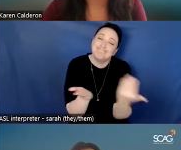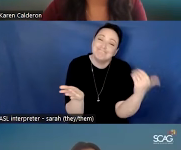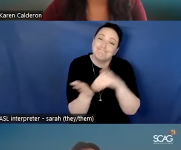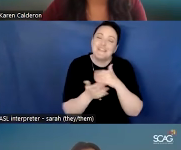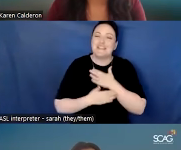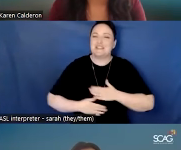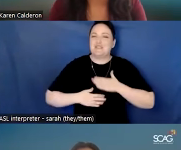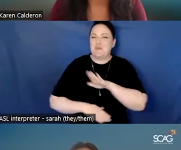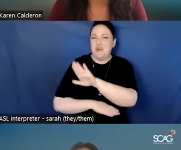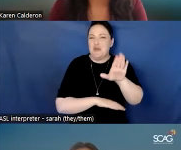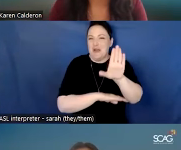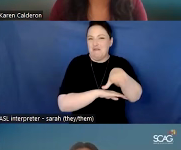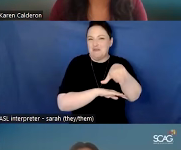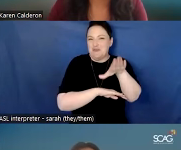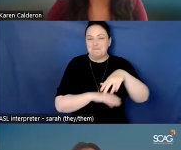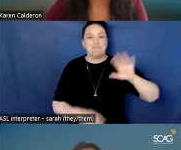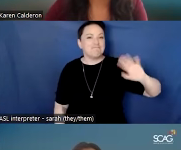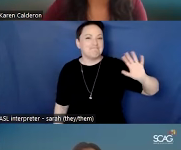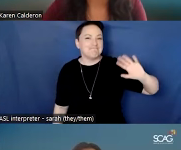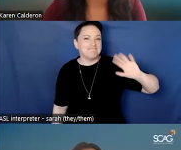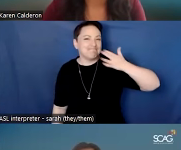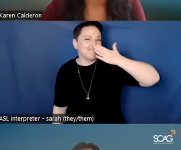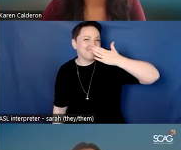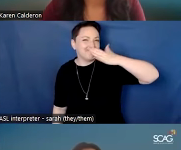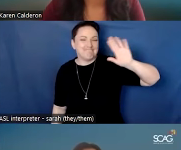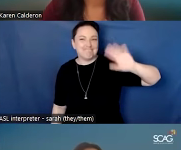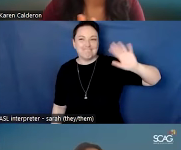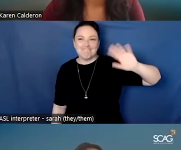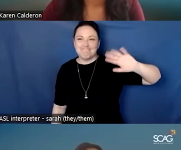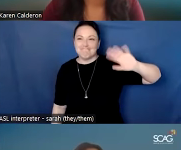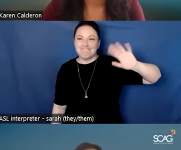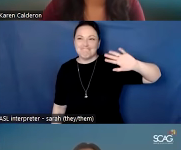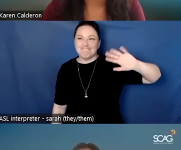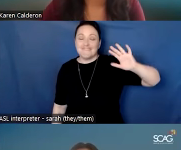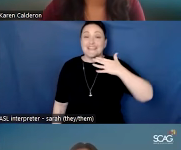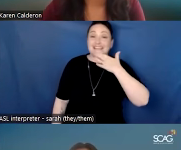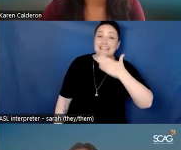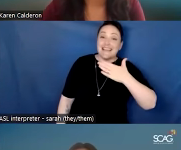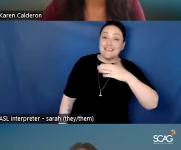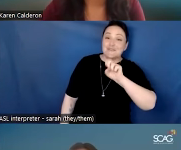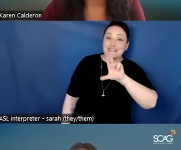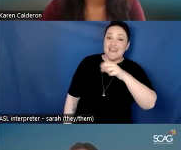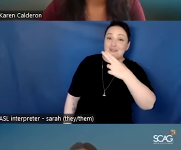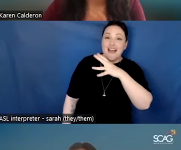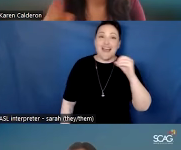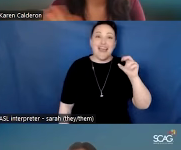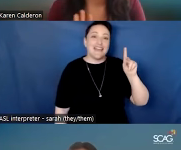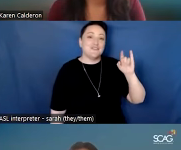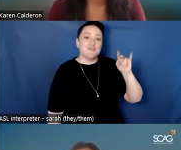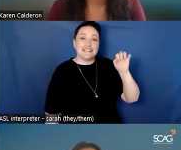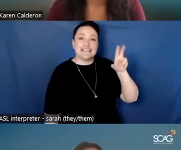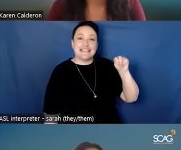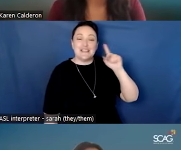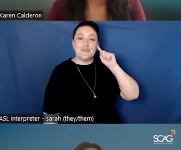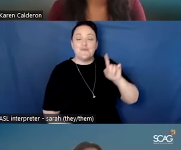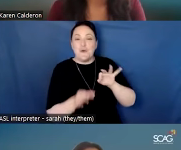afternoon. Thanks, everyone. Bye-bye. Thank you to Sarah and Kristen for ASL interpretation. And